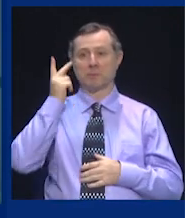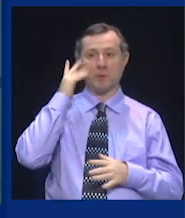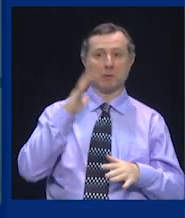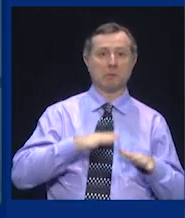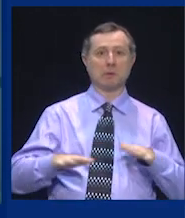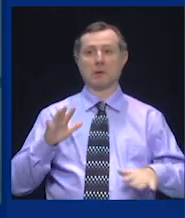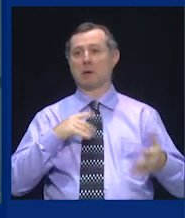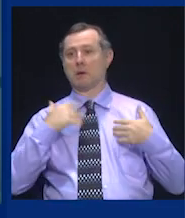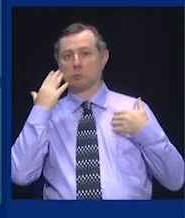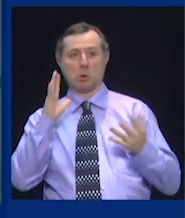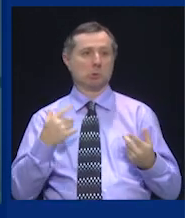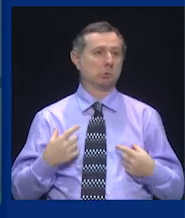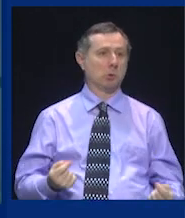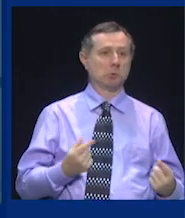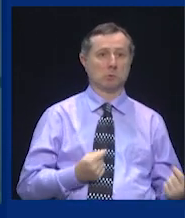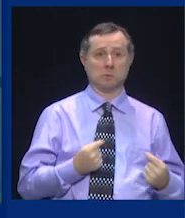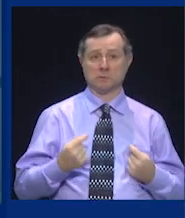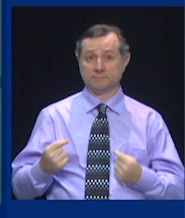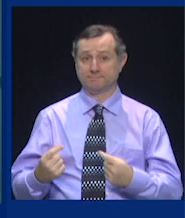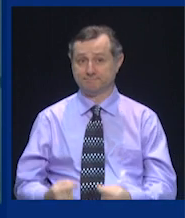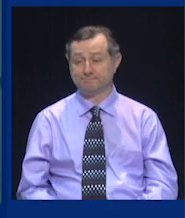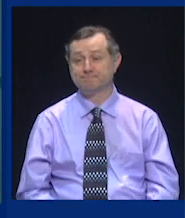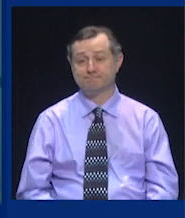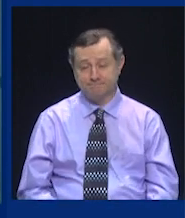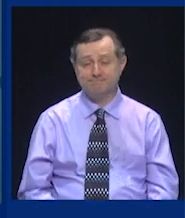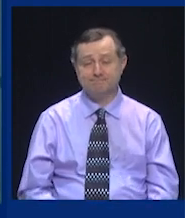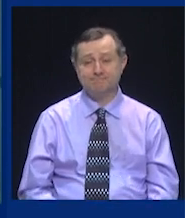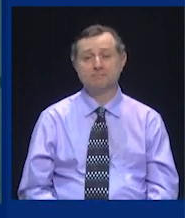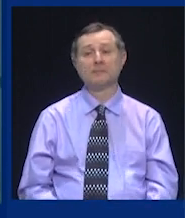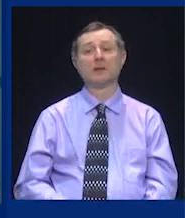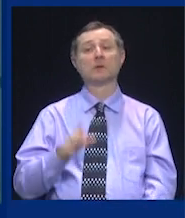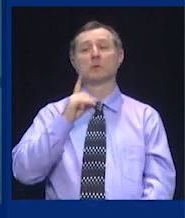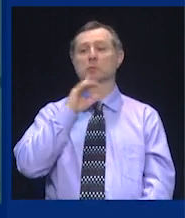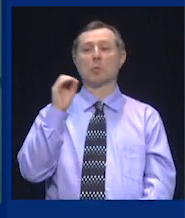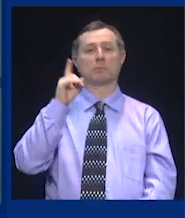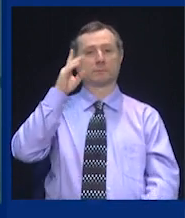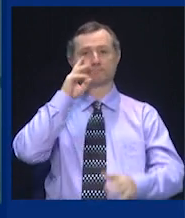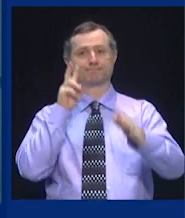to do. How bad can it get? Nobody knows.